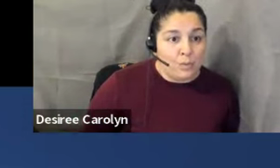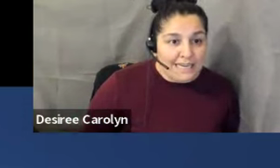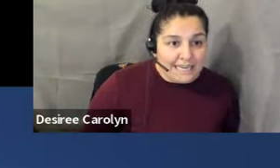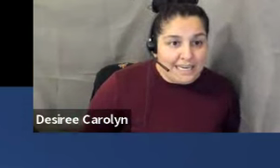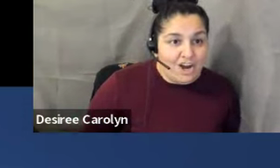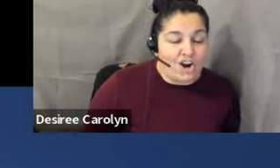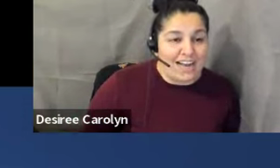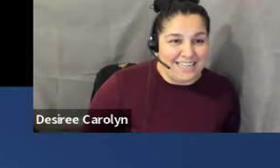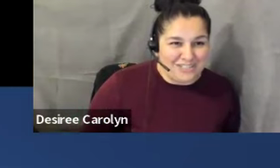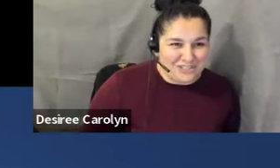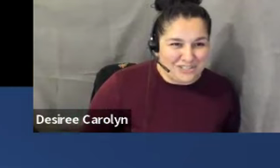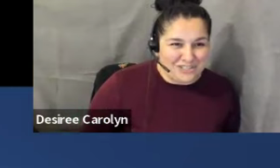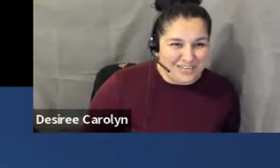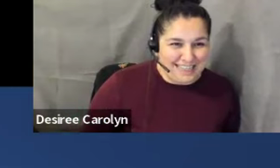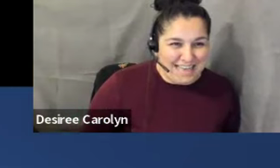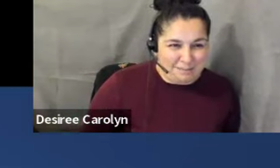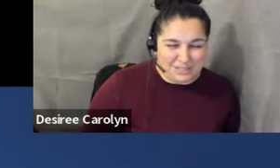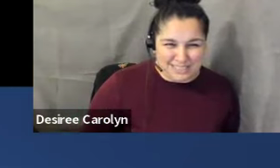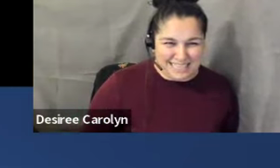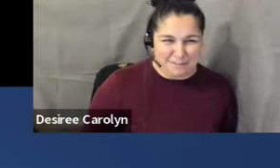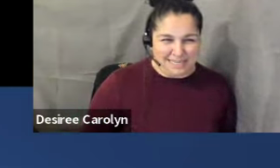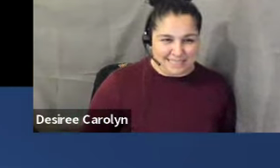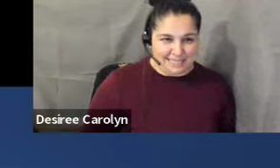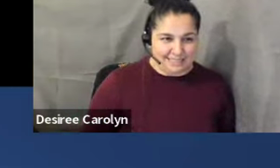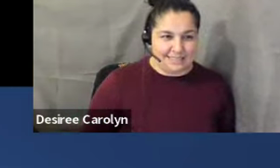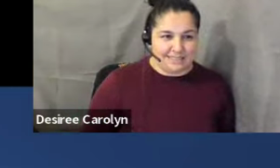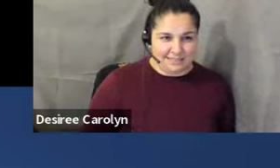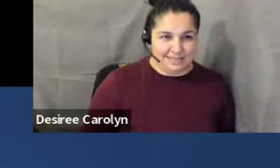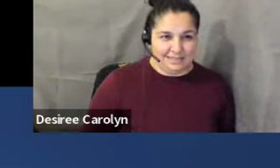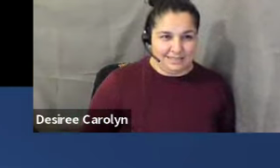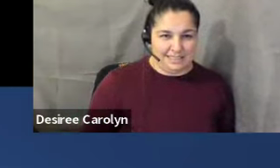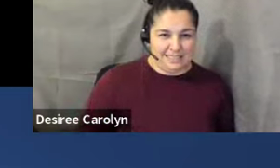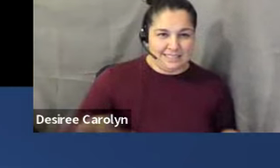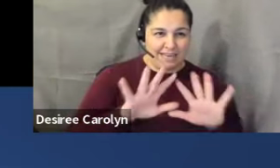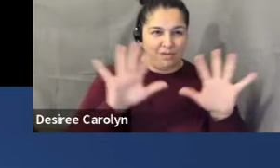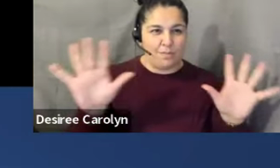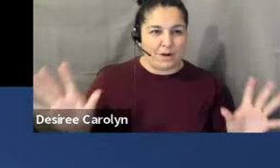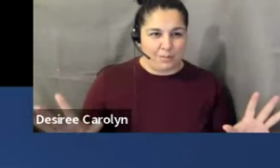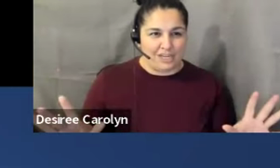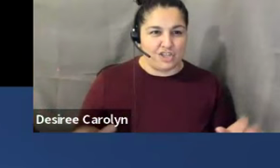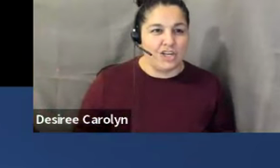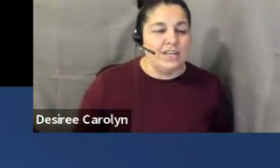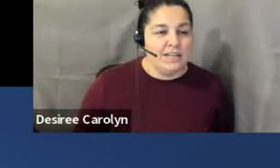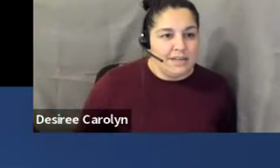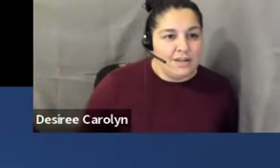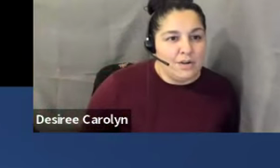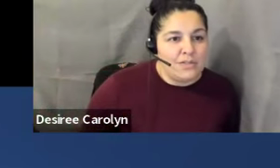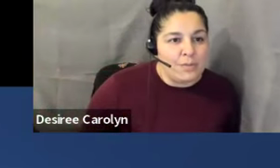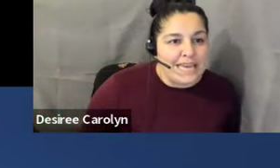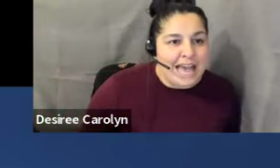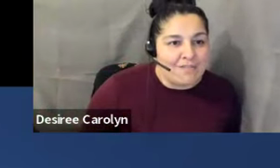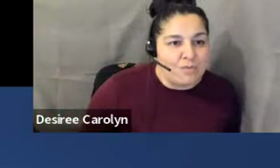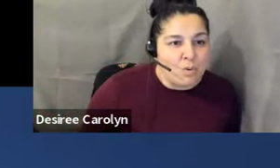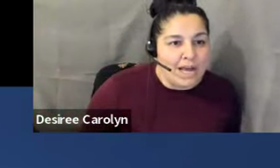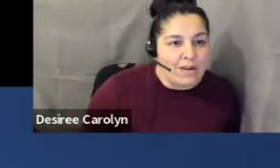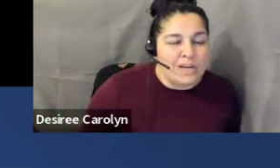But we are under them. So does that make sense? Does that give you a better picture that